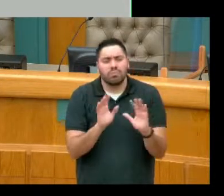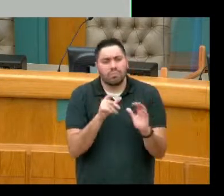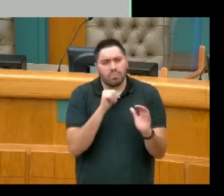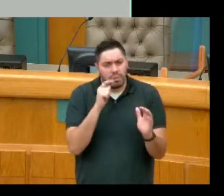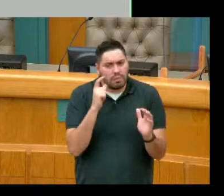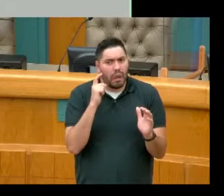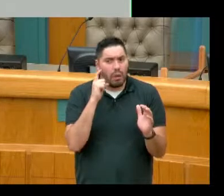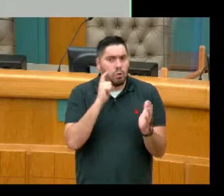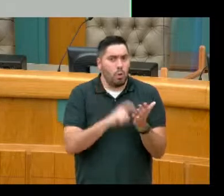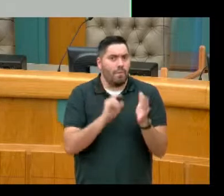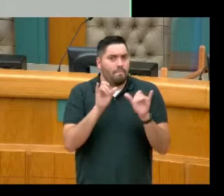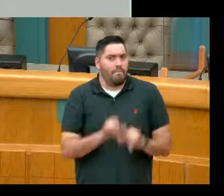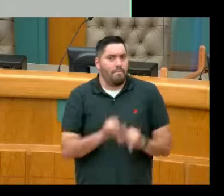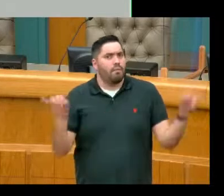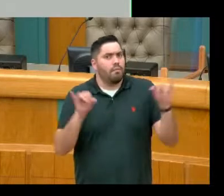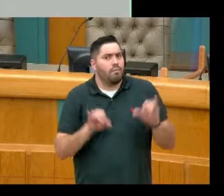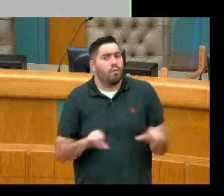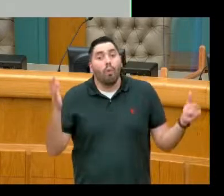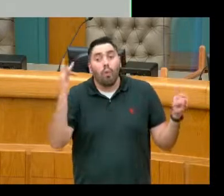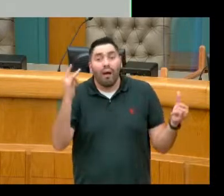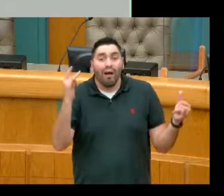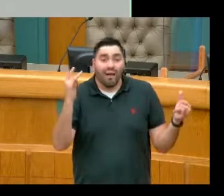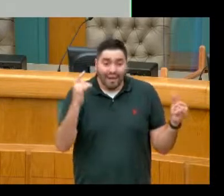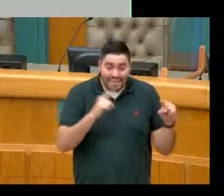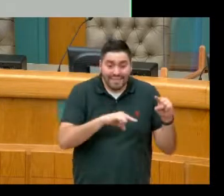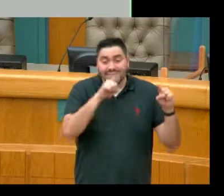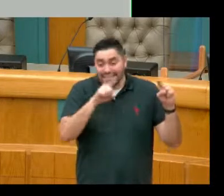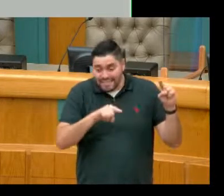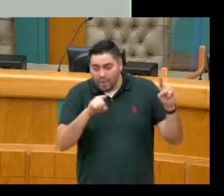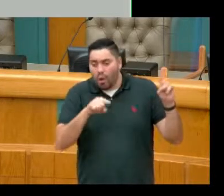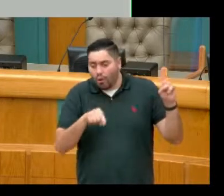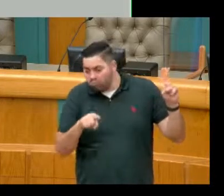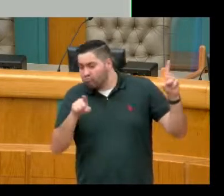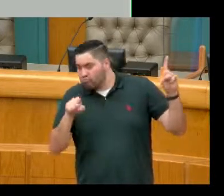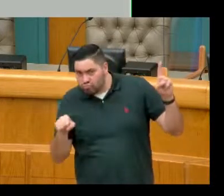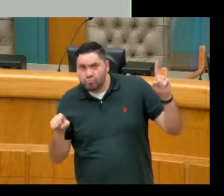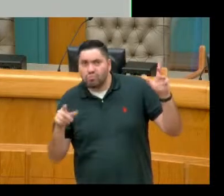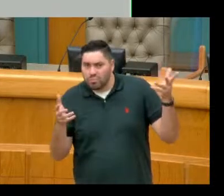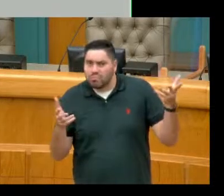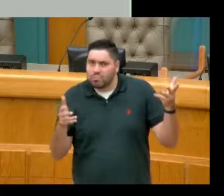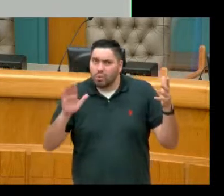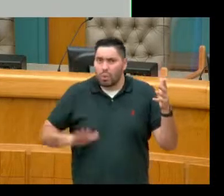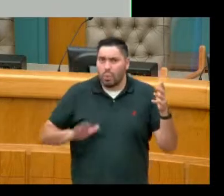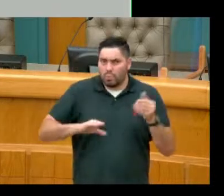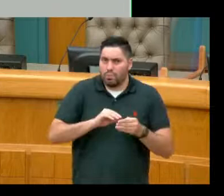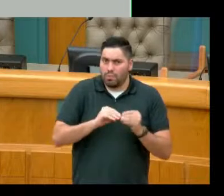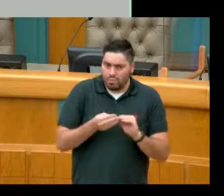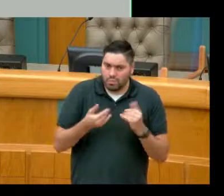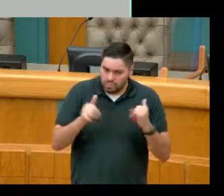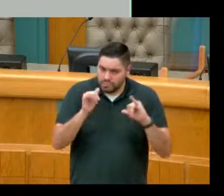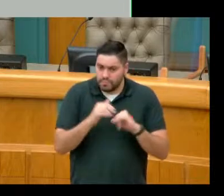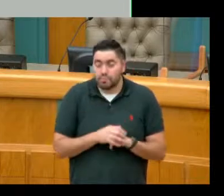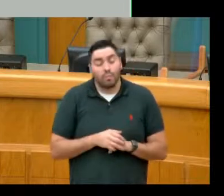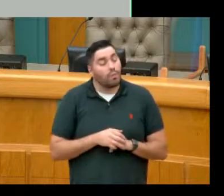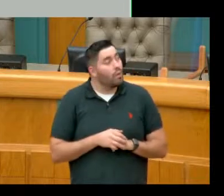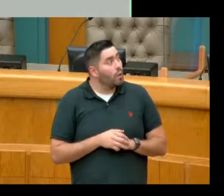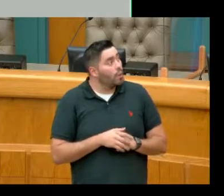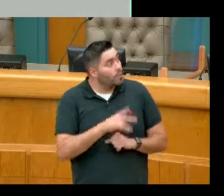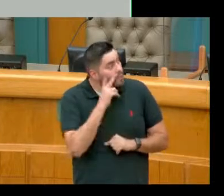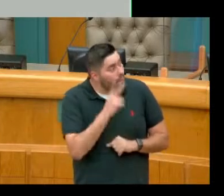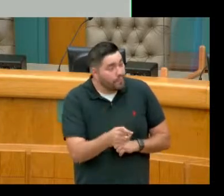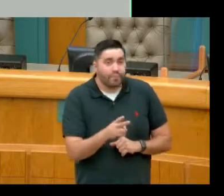number of cases. San Patricio County has been going up and down with the weeks, with different days of the